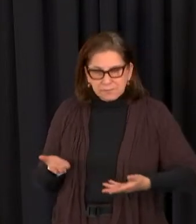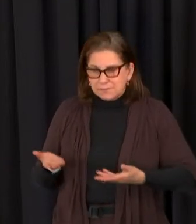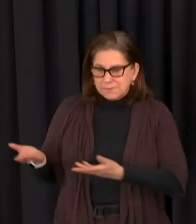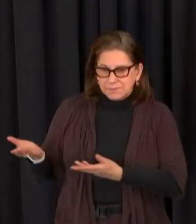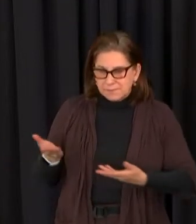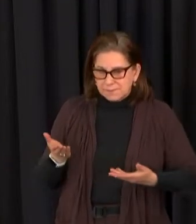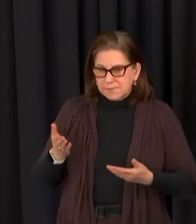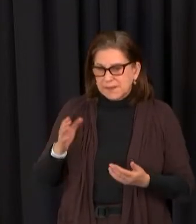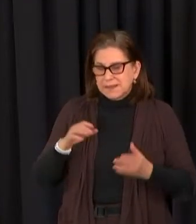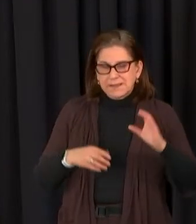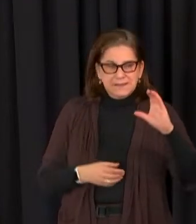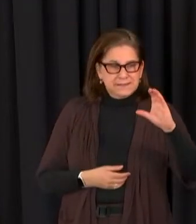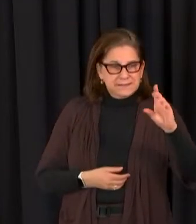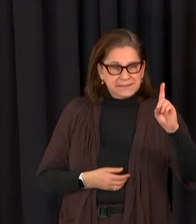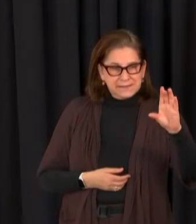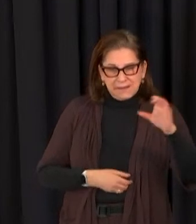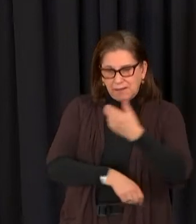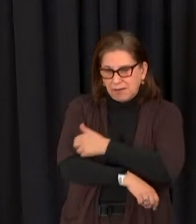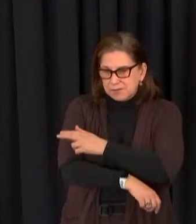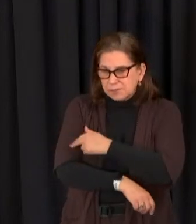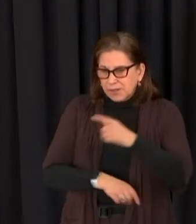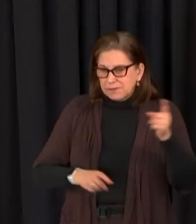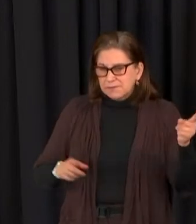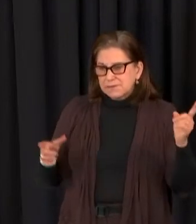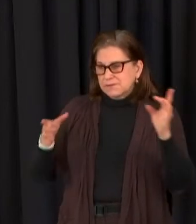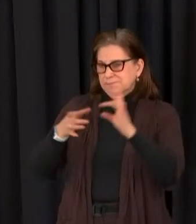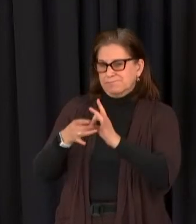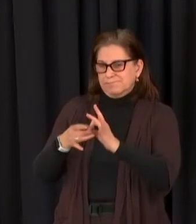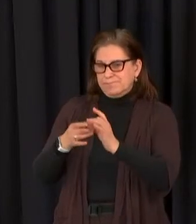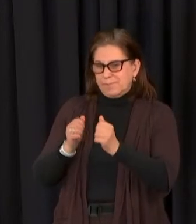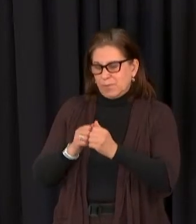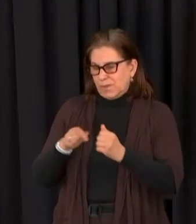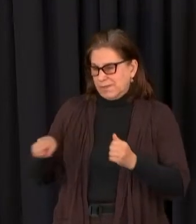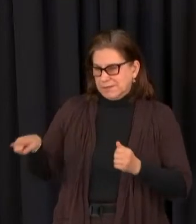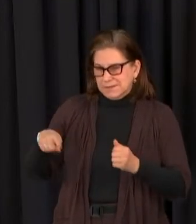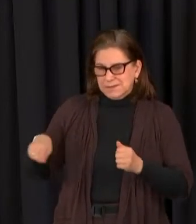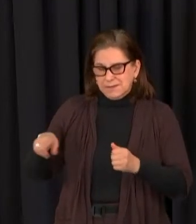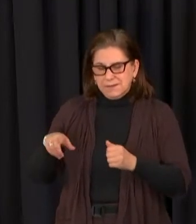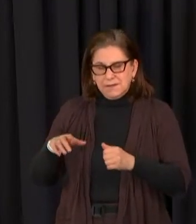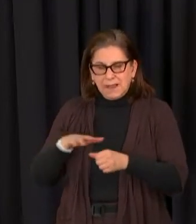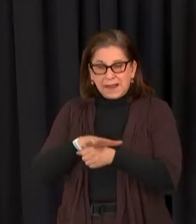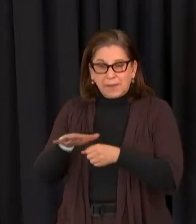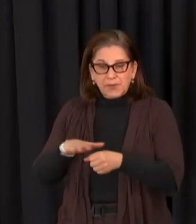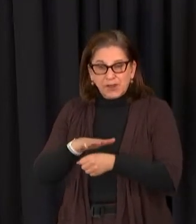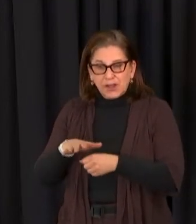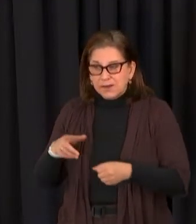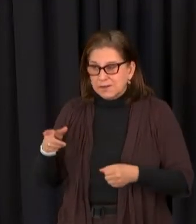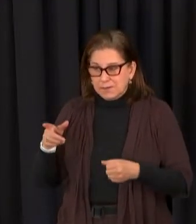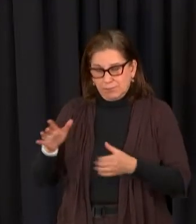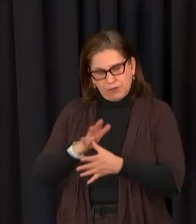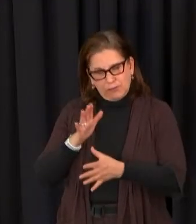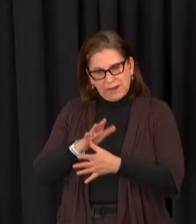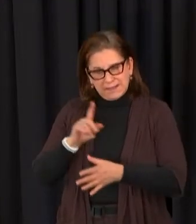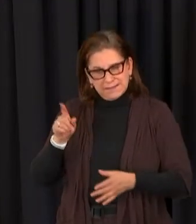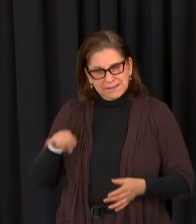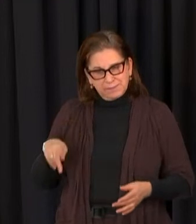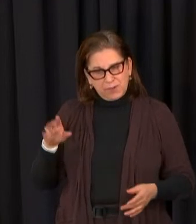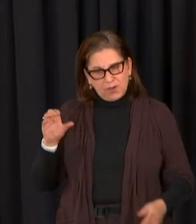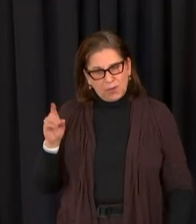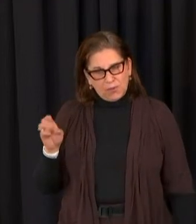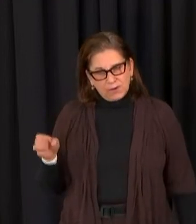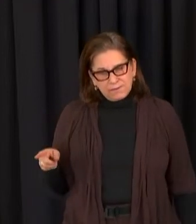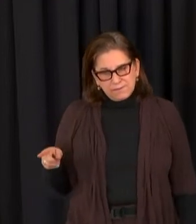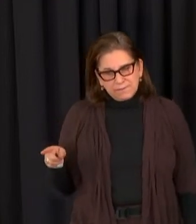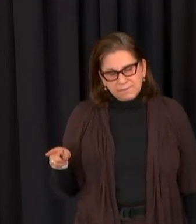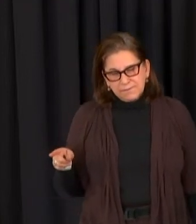in our priority zip codes, as well as the Senior Vaccine Buddies program, which aggressively goes, and I use aggressively as a nice